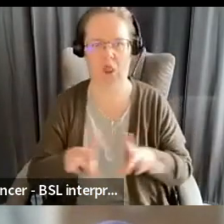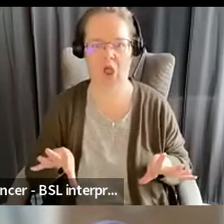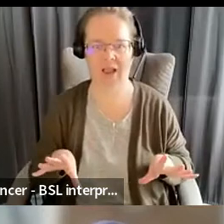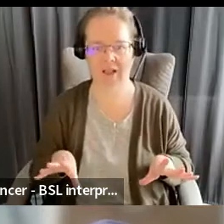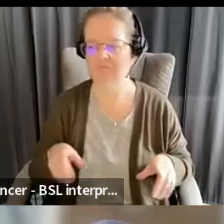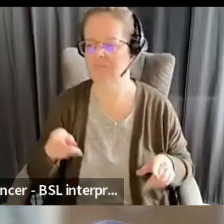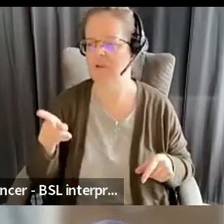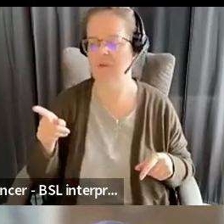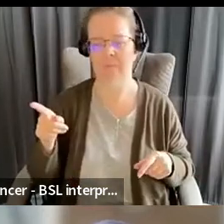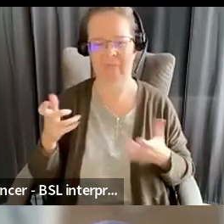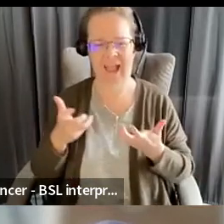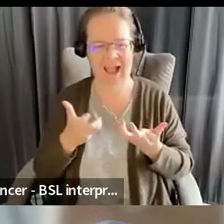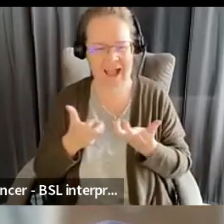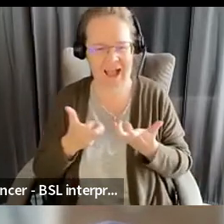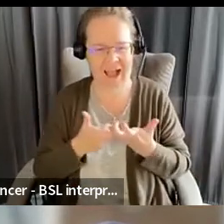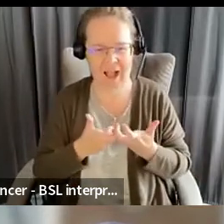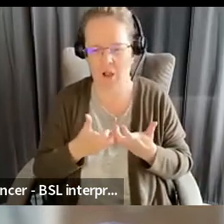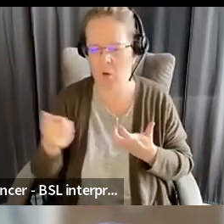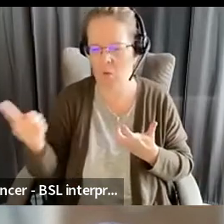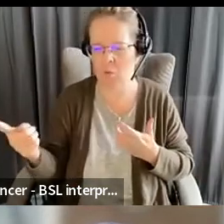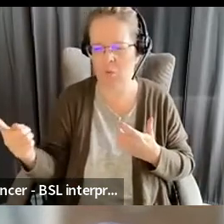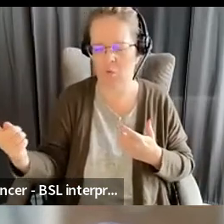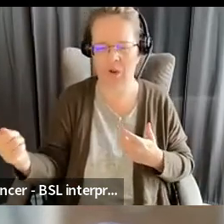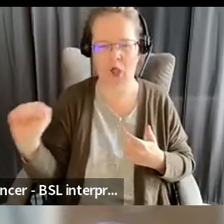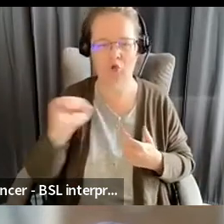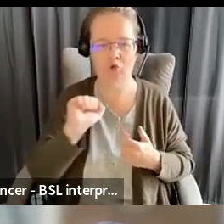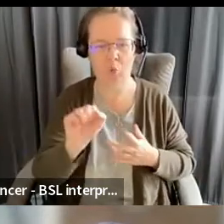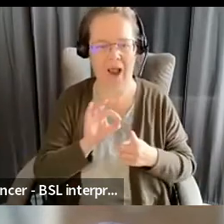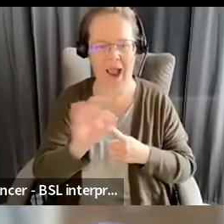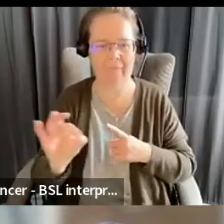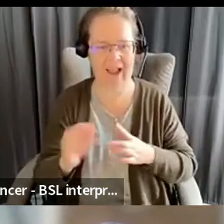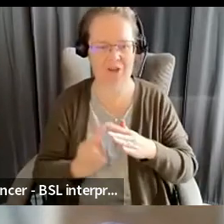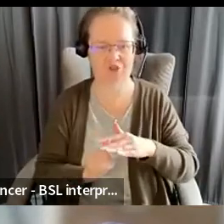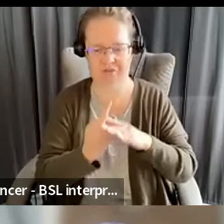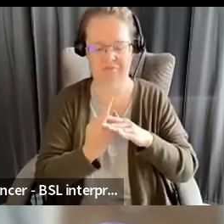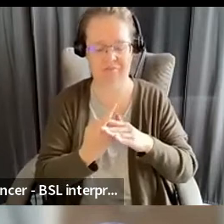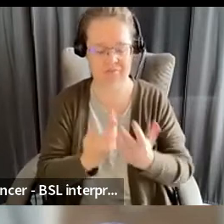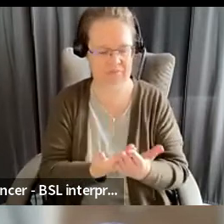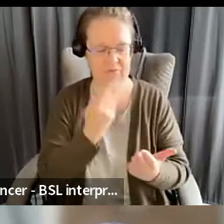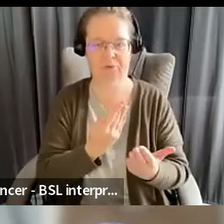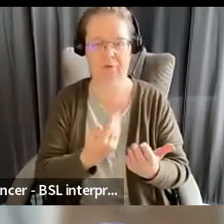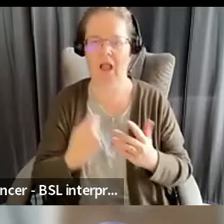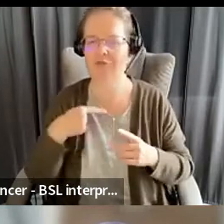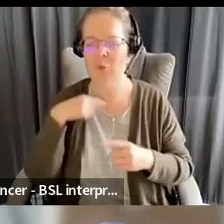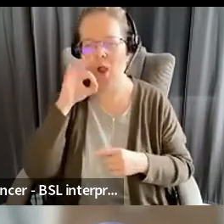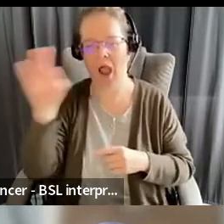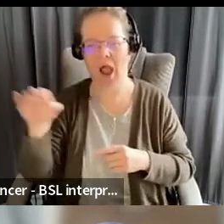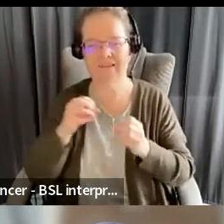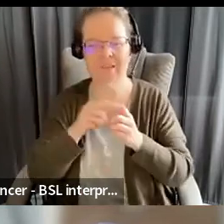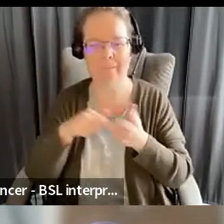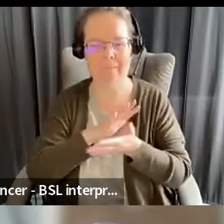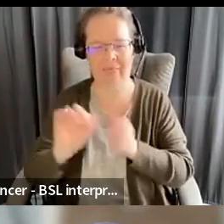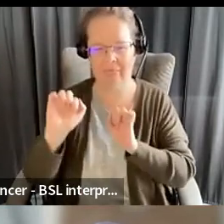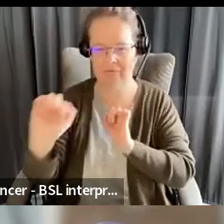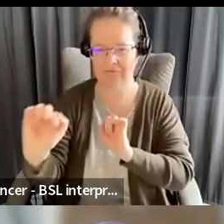typically? And how can we make your application stand out? And here I'm also gonna go to Beth to get her perspective, because